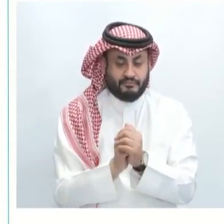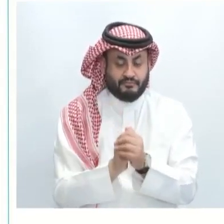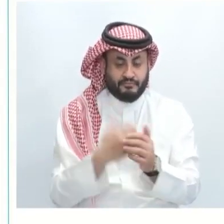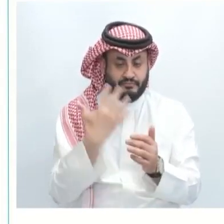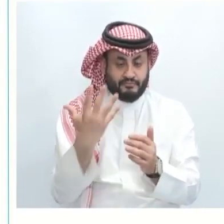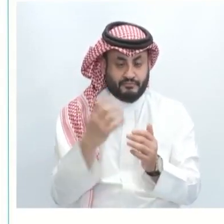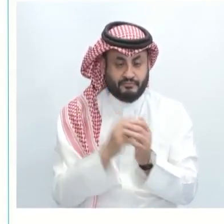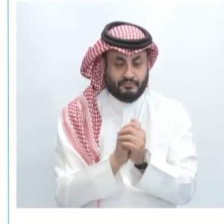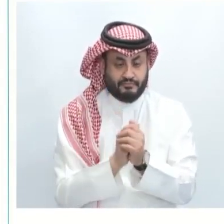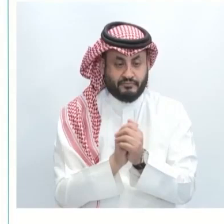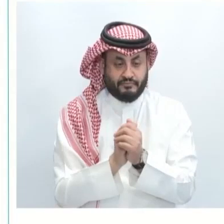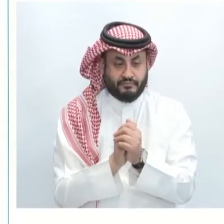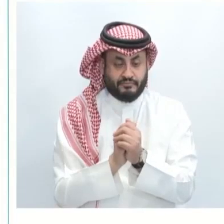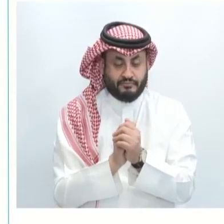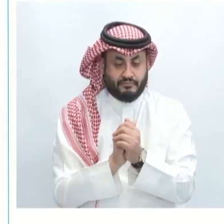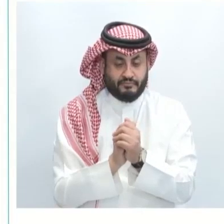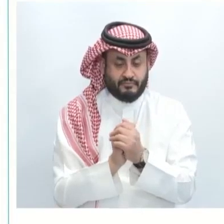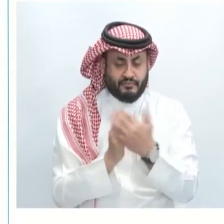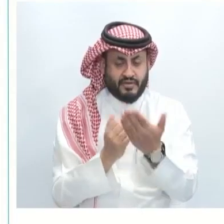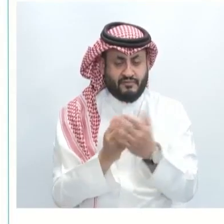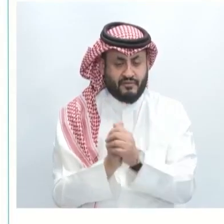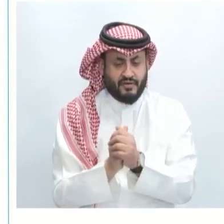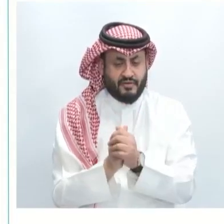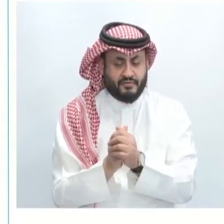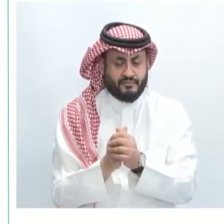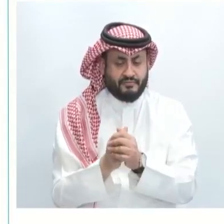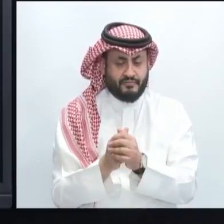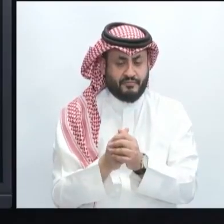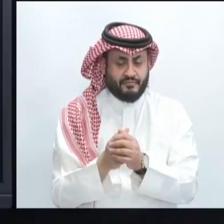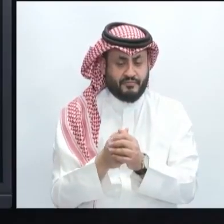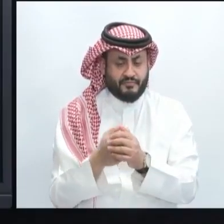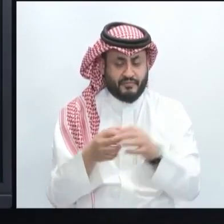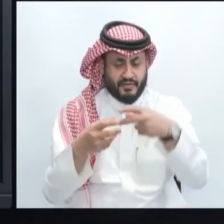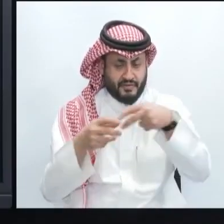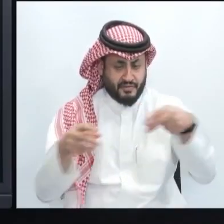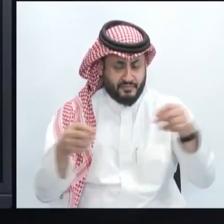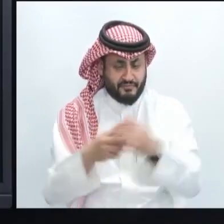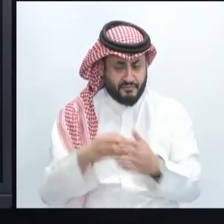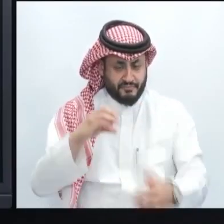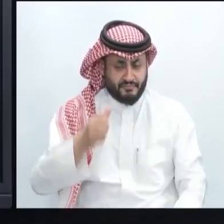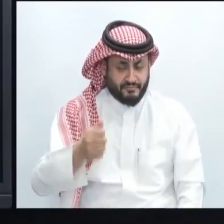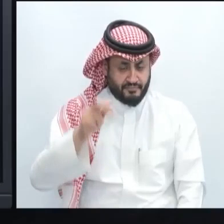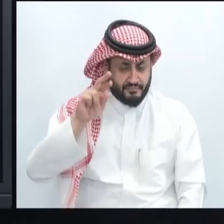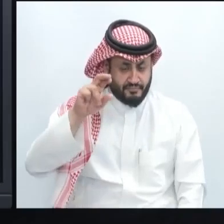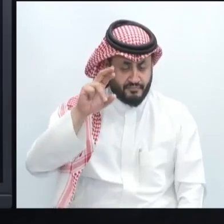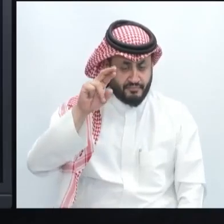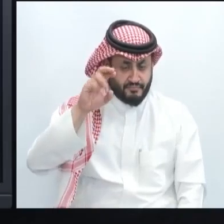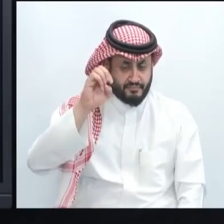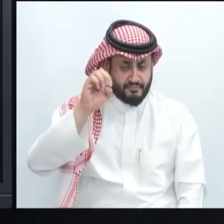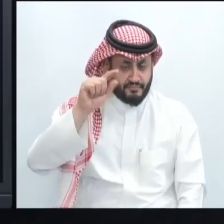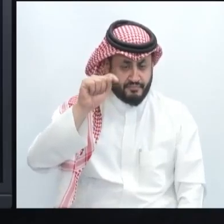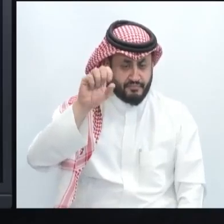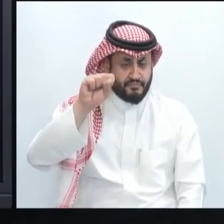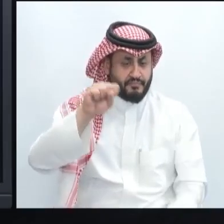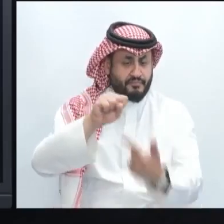Number five, here we have the number five. And here we have carrots. So number